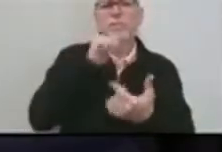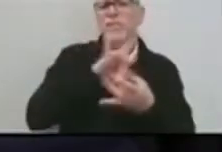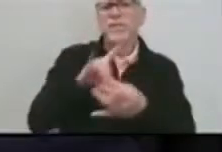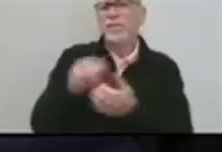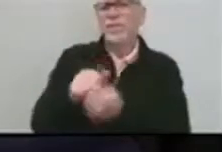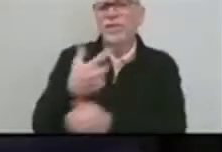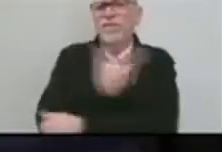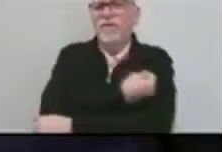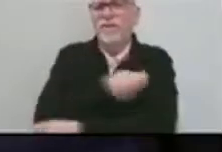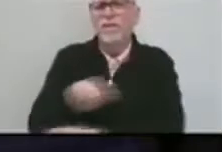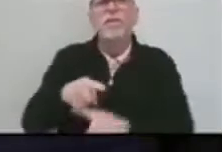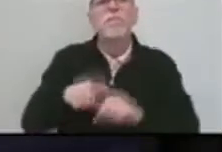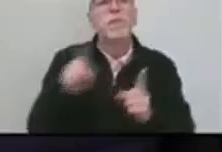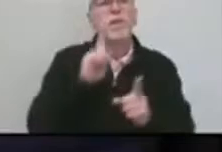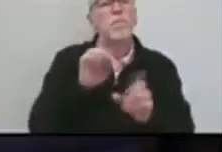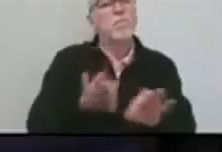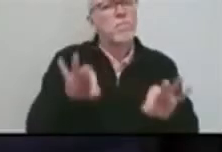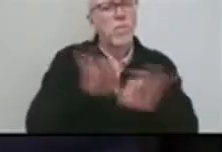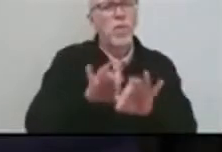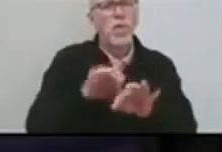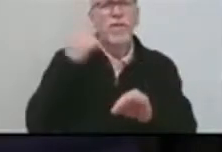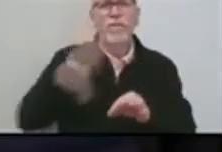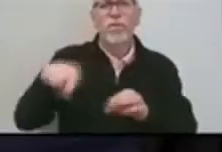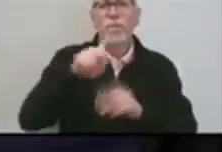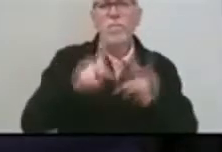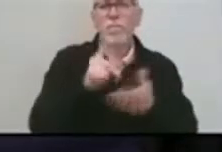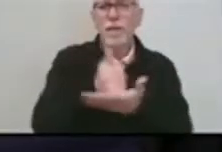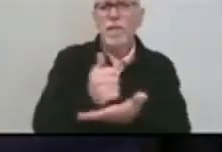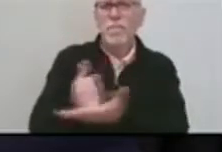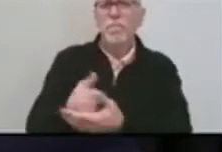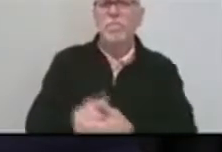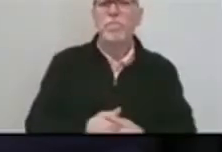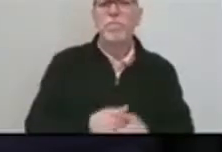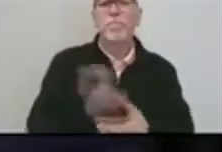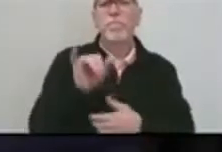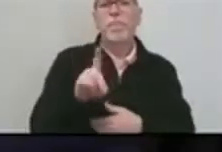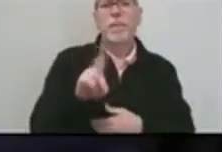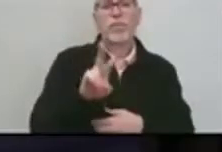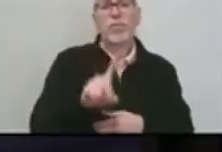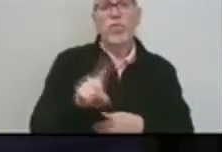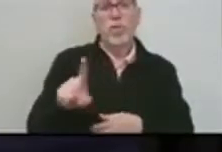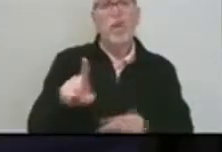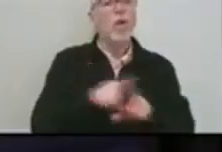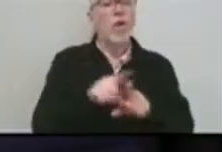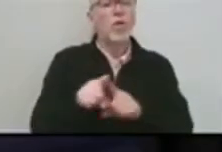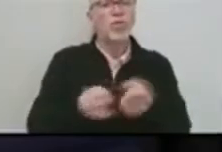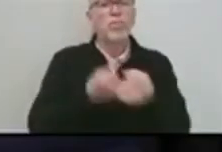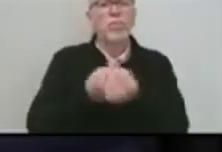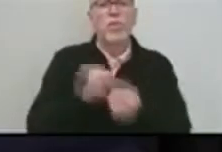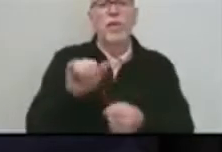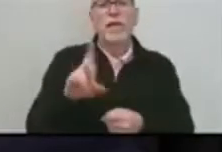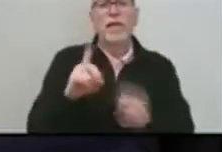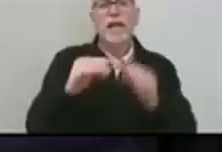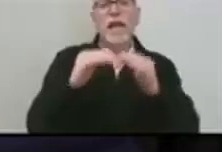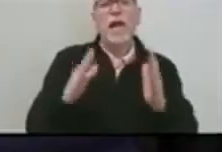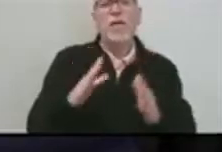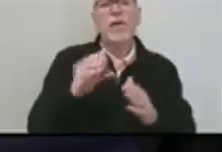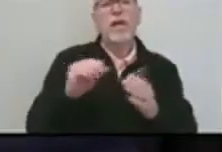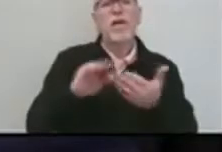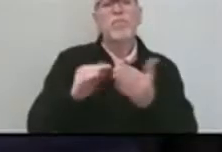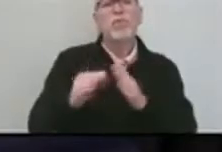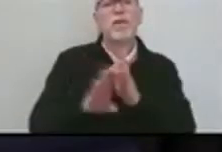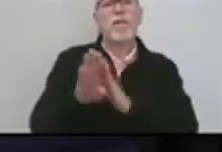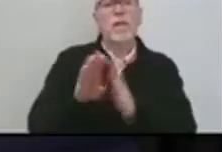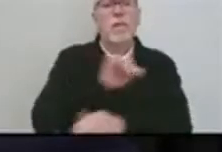effort, but are just as important to the people they're helping. Indiana 211 is also supporting the Indiana Housing and Community Development Authority